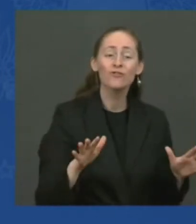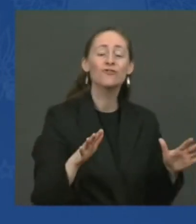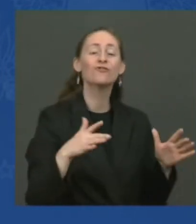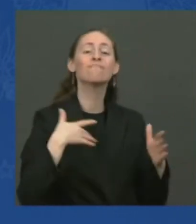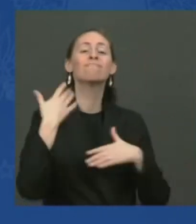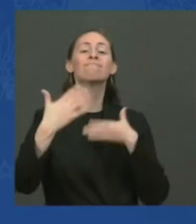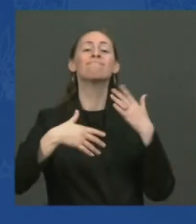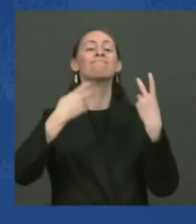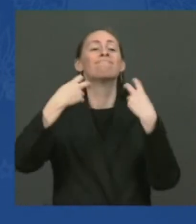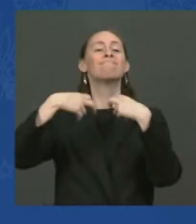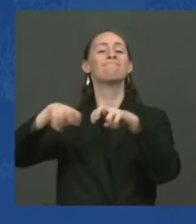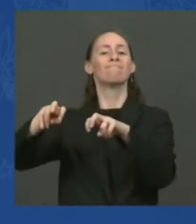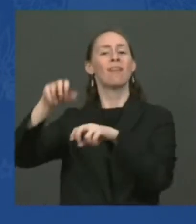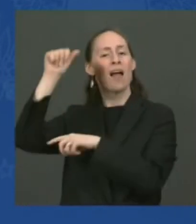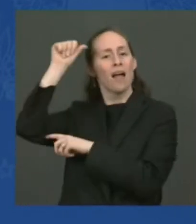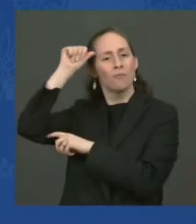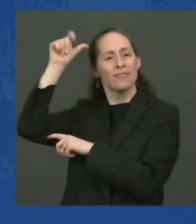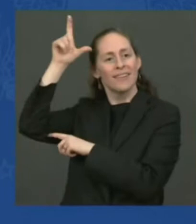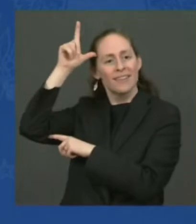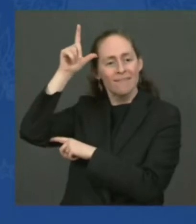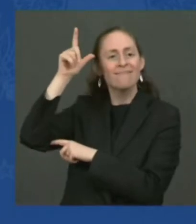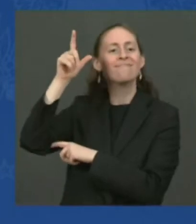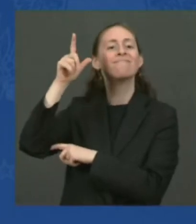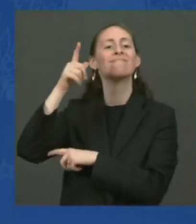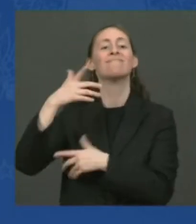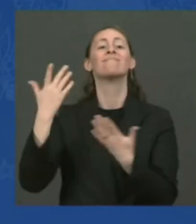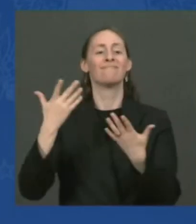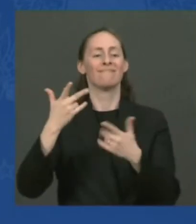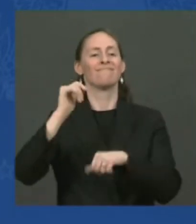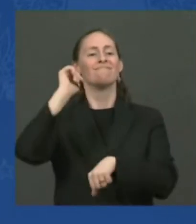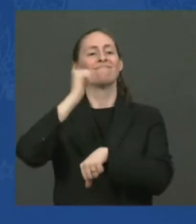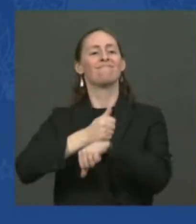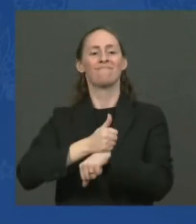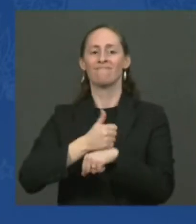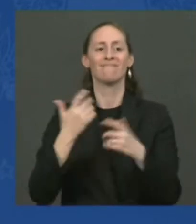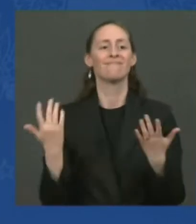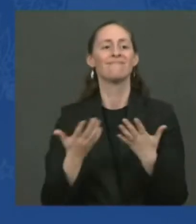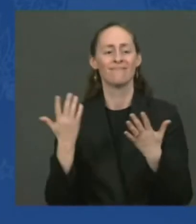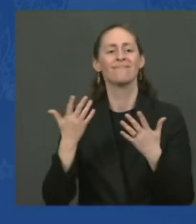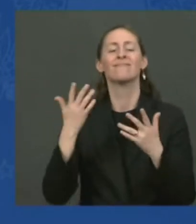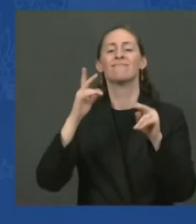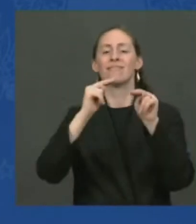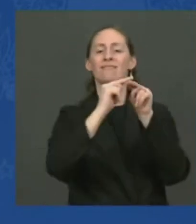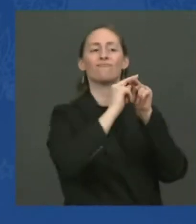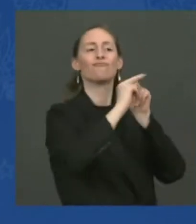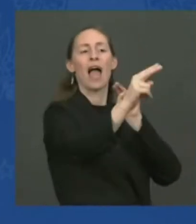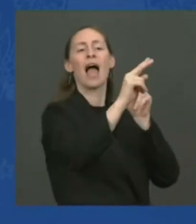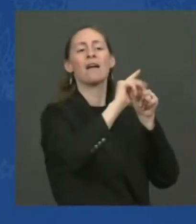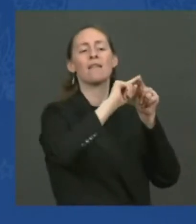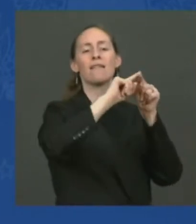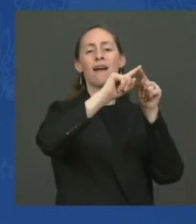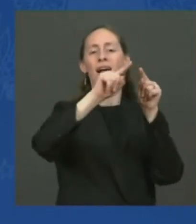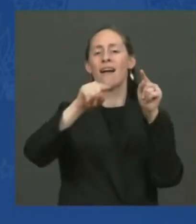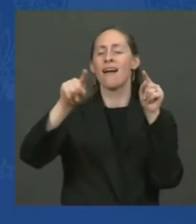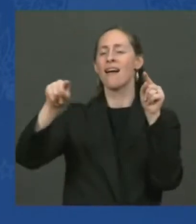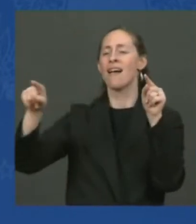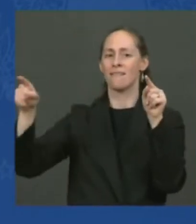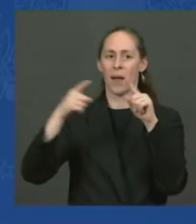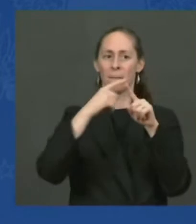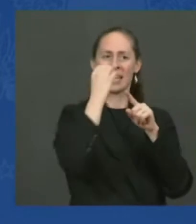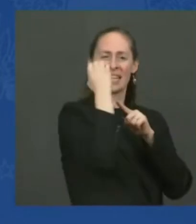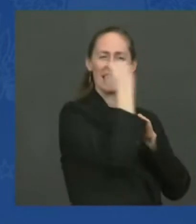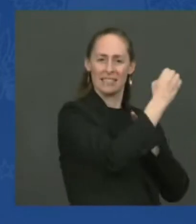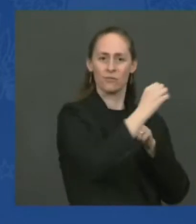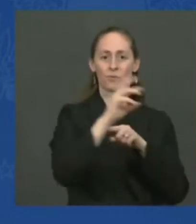Congress, America launched the Transcontinental Railroad, connecting the country from coast to coast. On the 100th anniversary